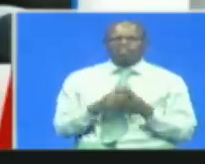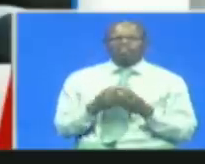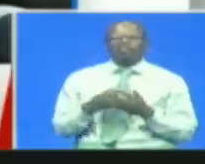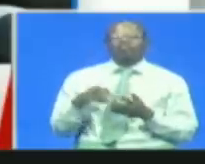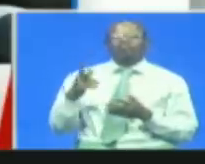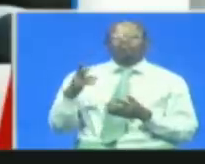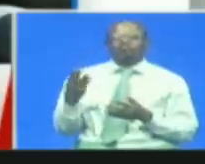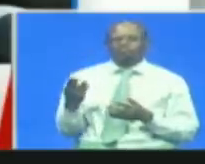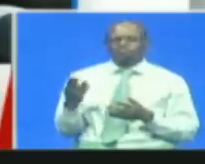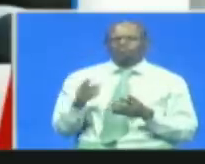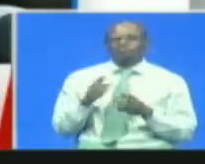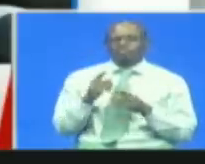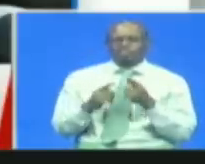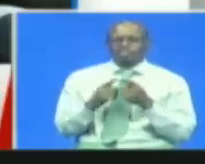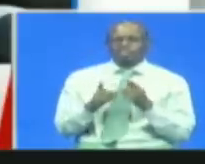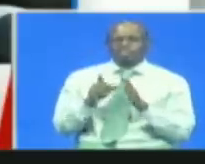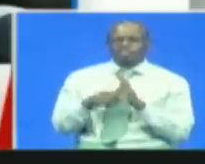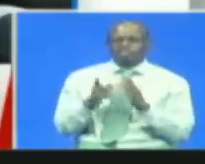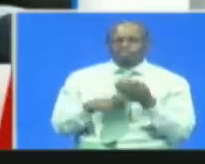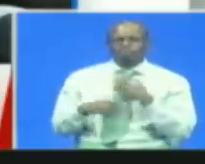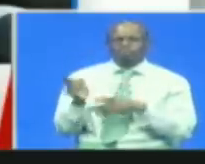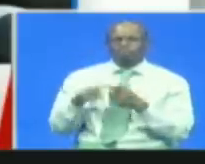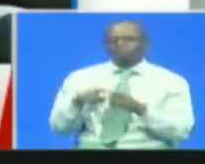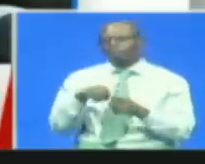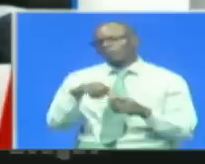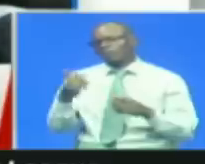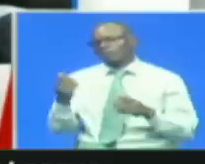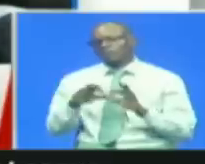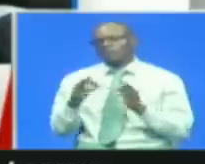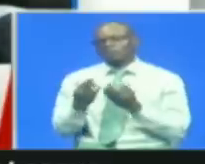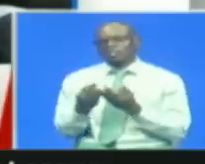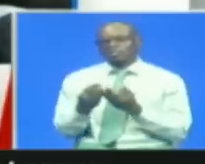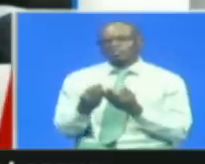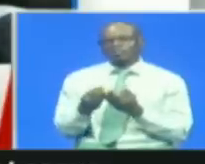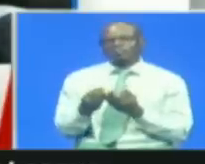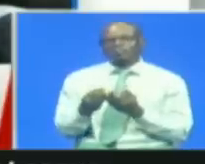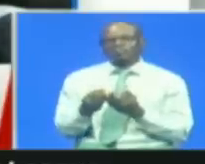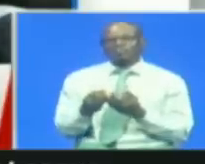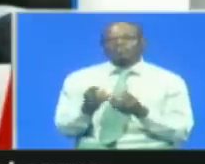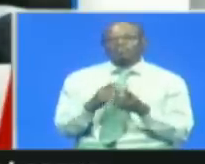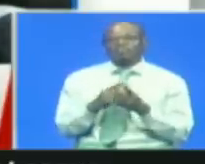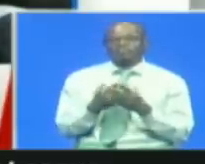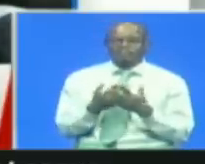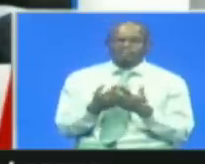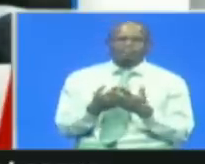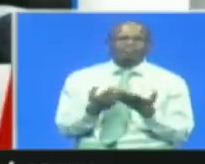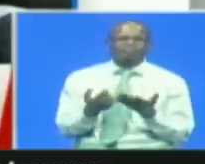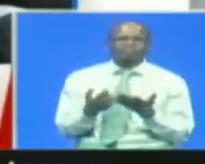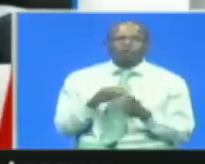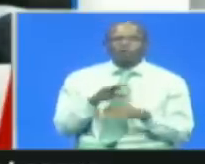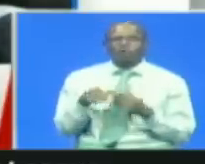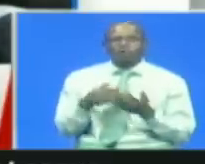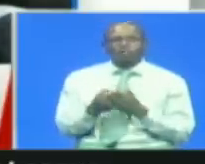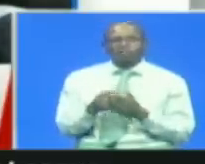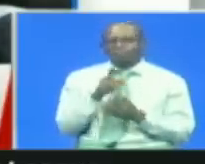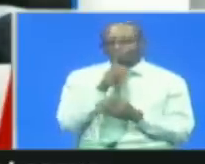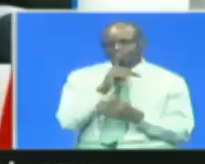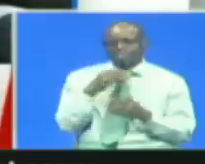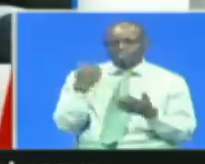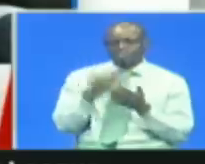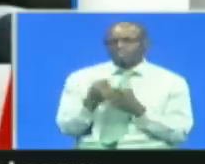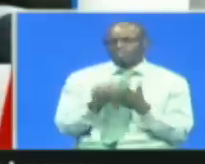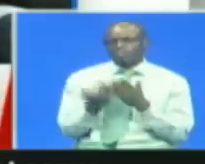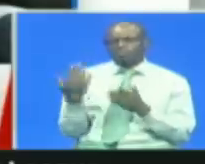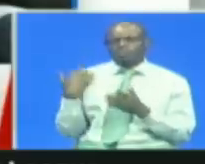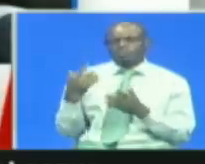it to a firm owned by the Jaswant Rai family. Well, then all went quiet until last week when the High